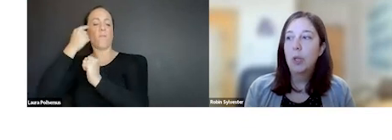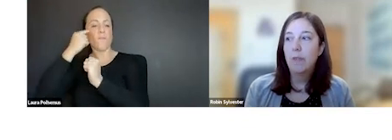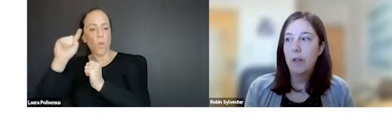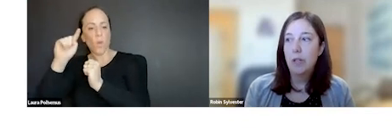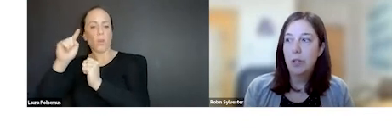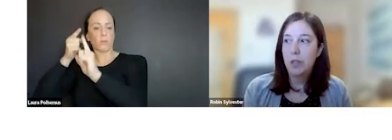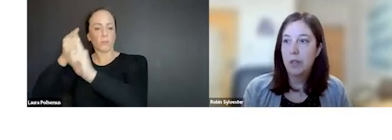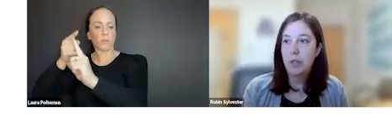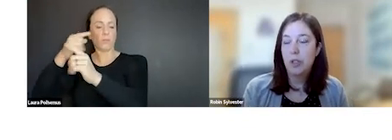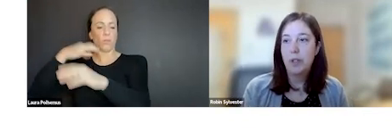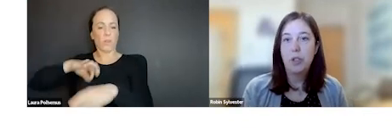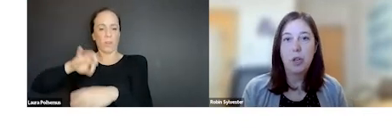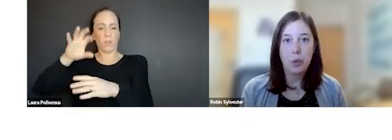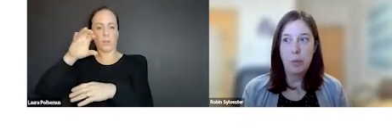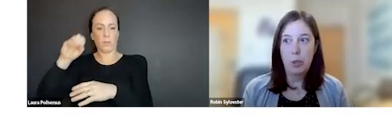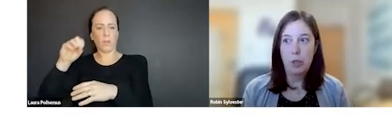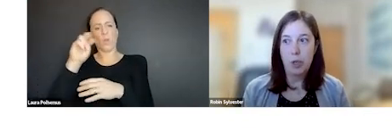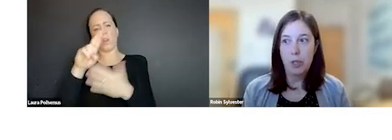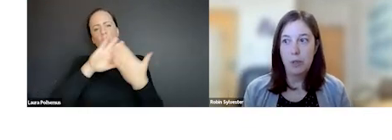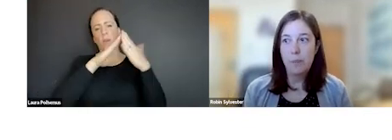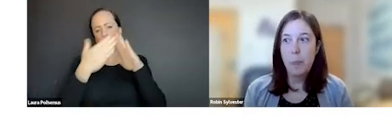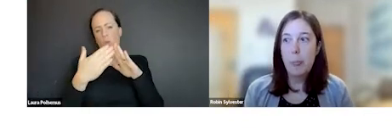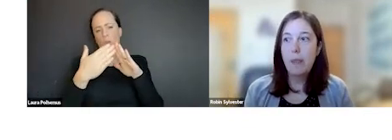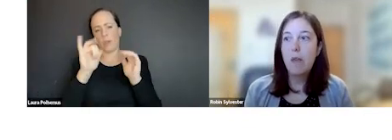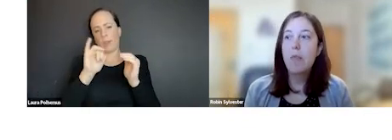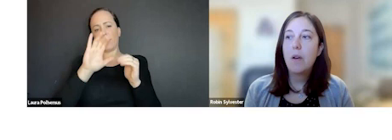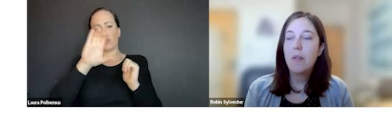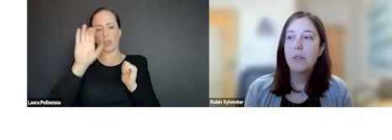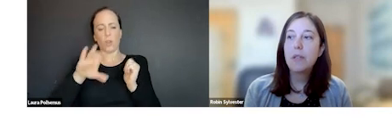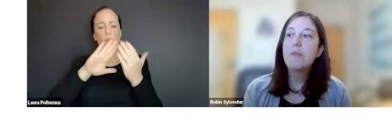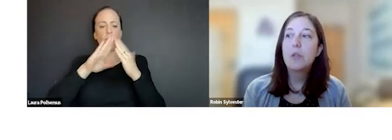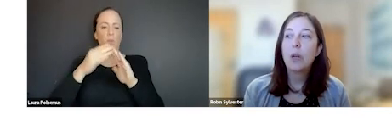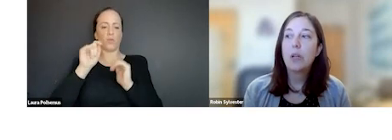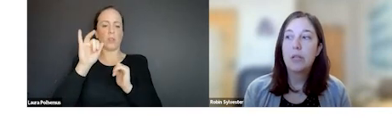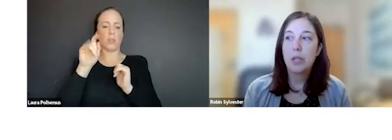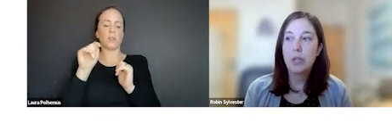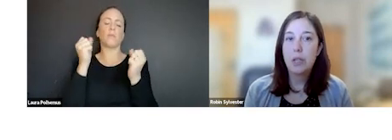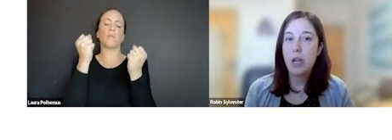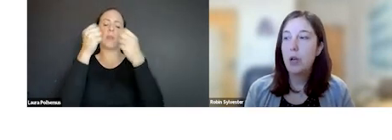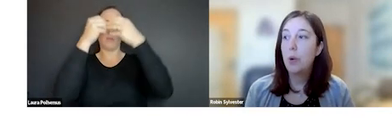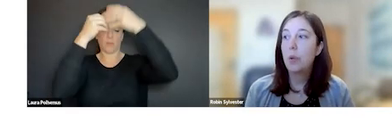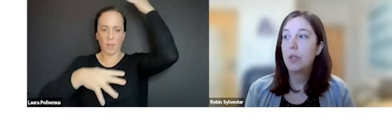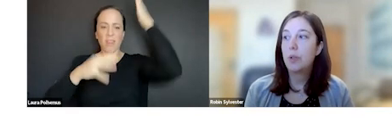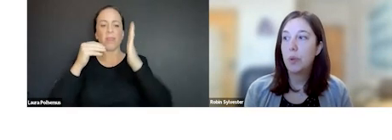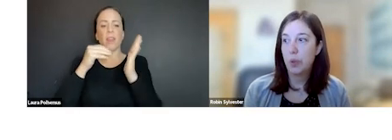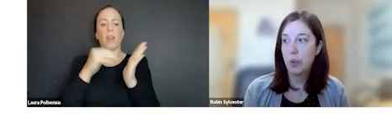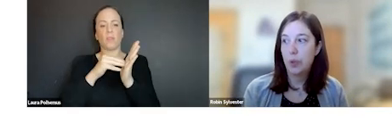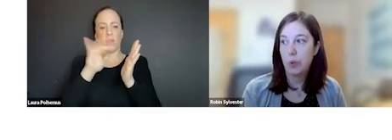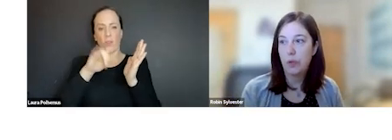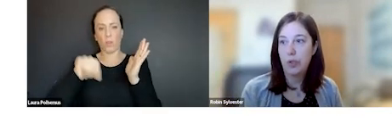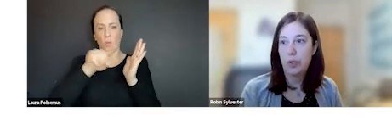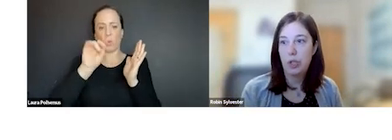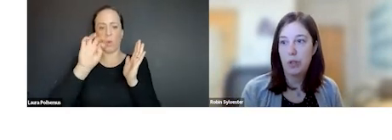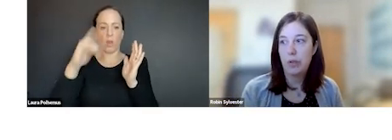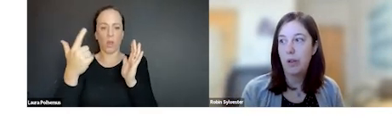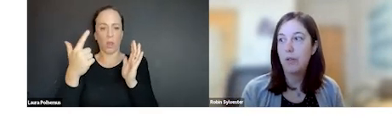or community foundations such as the Chicago Community Trust. There are thousands of these organizations and no central